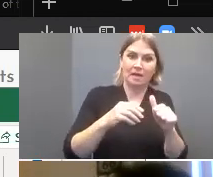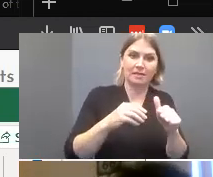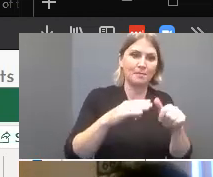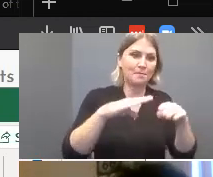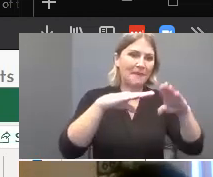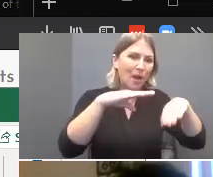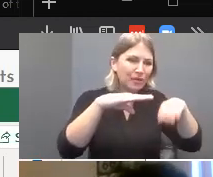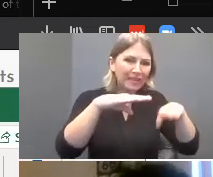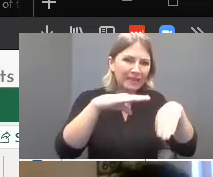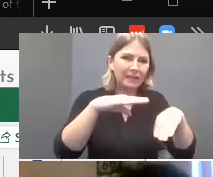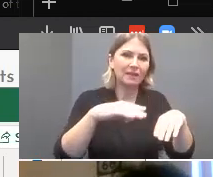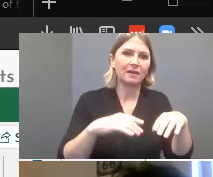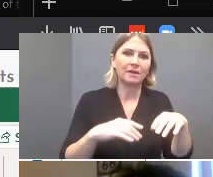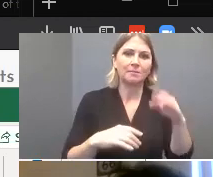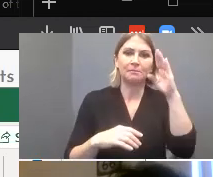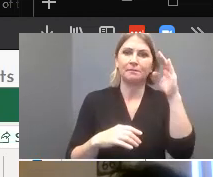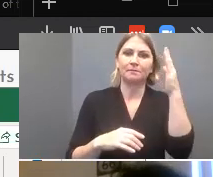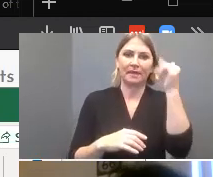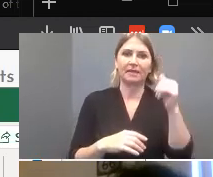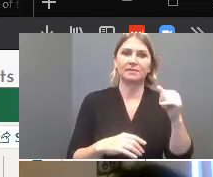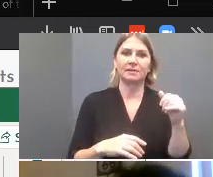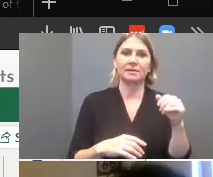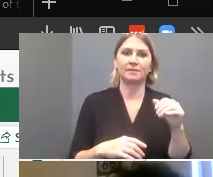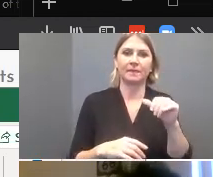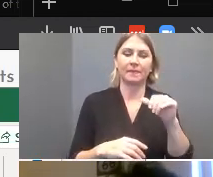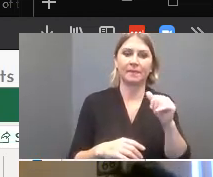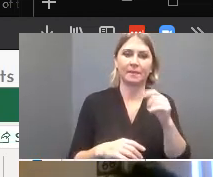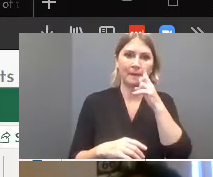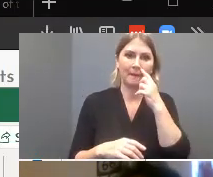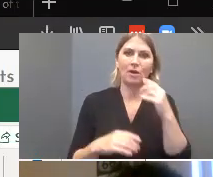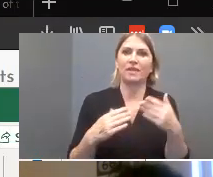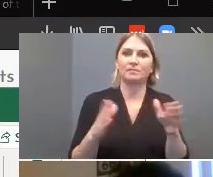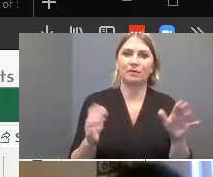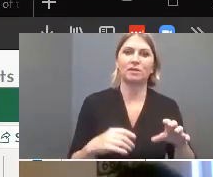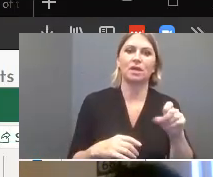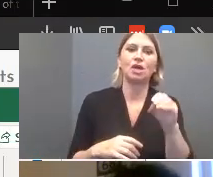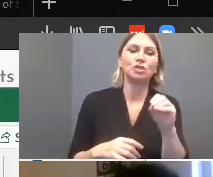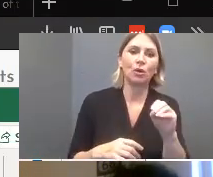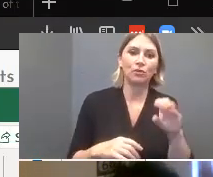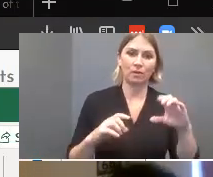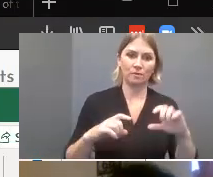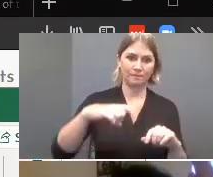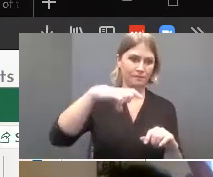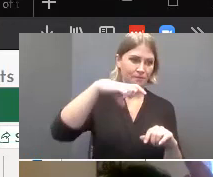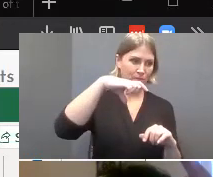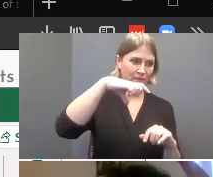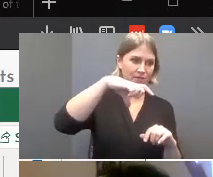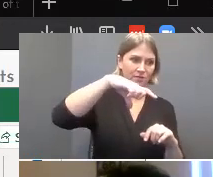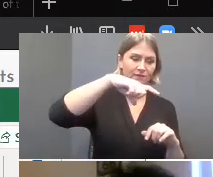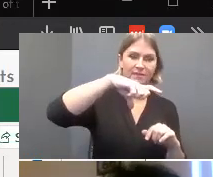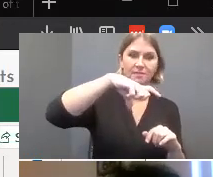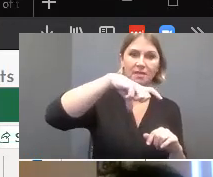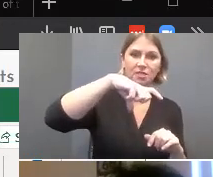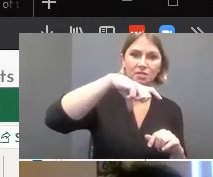n, because big O of n is not satisfied. Even though big omega of n is satisfied, big O of n is not